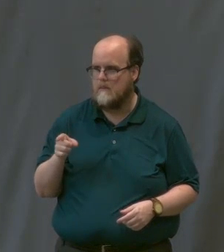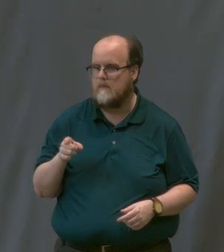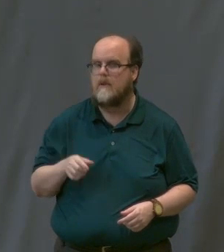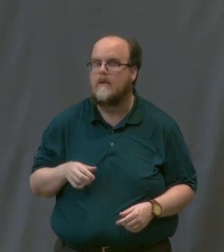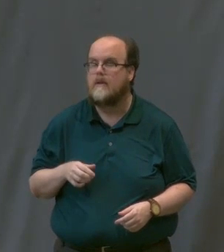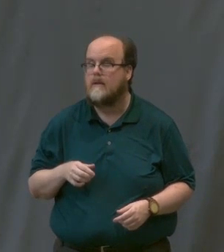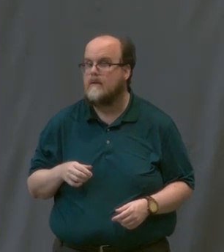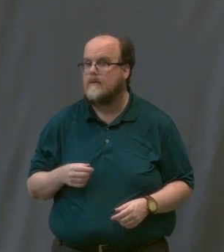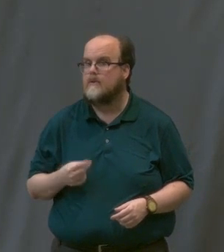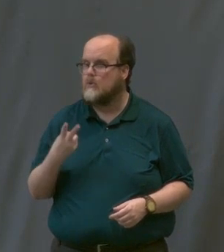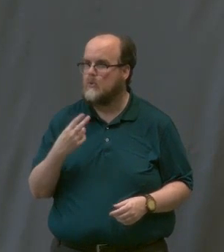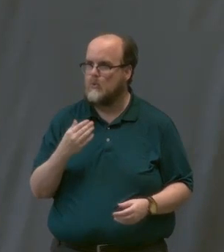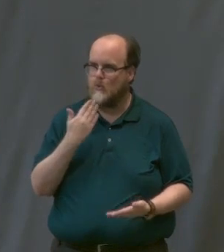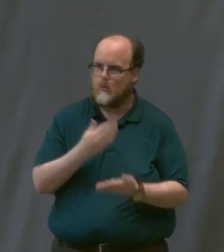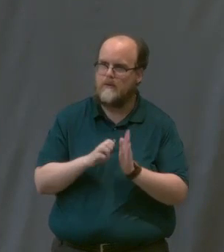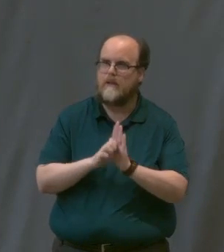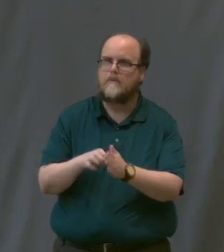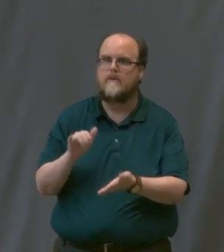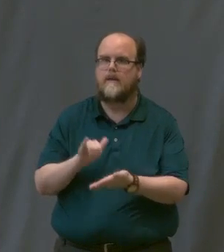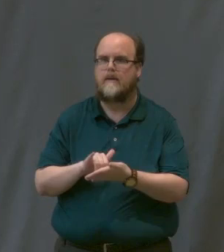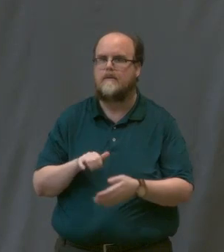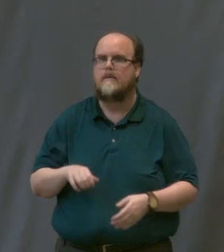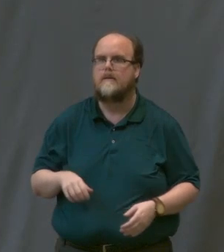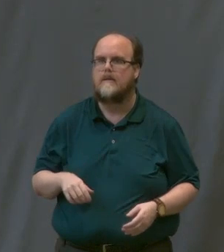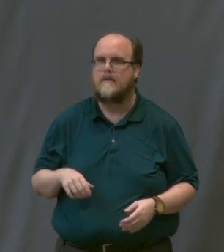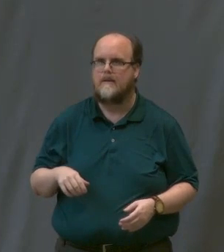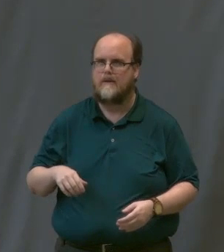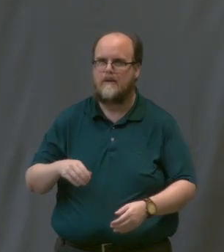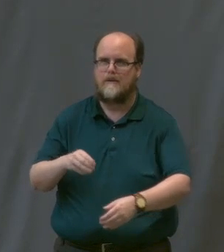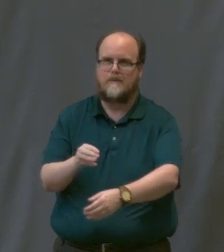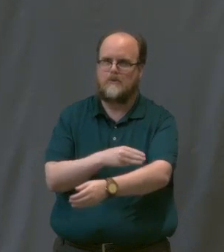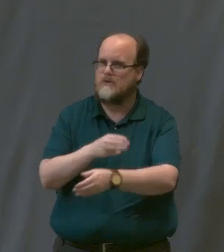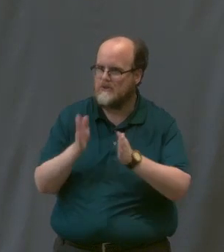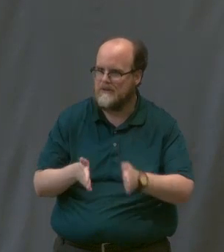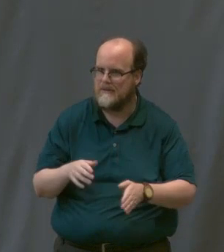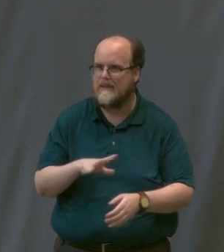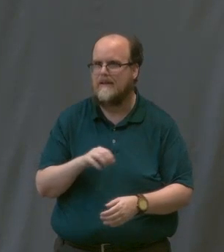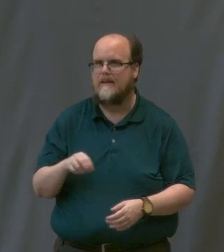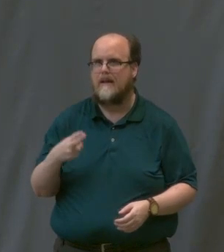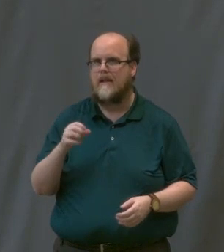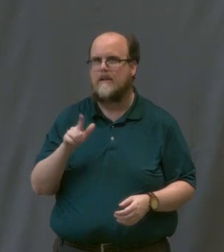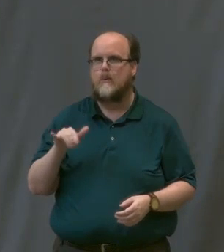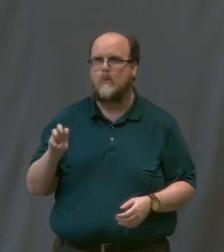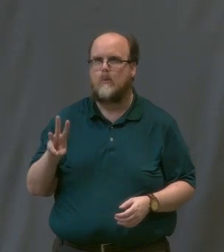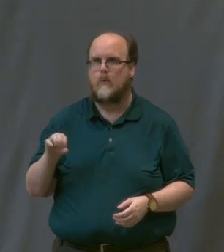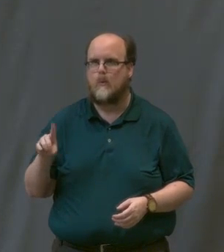And two real good examples of those is recording artists and Hollywood stars.